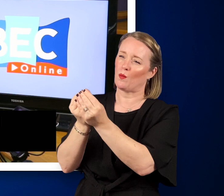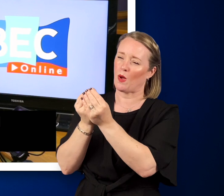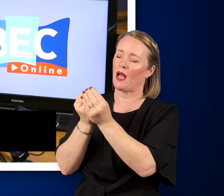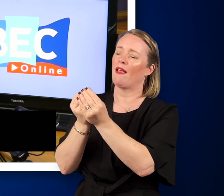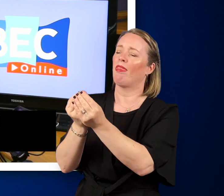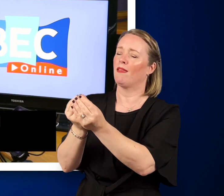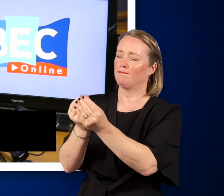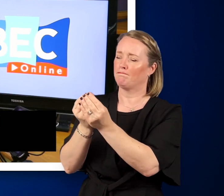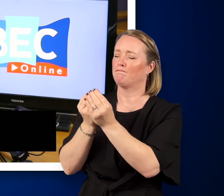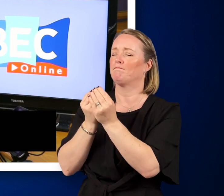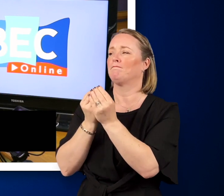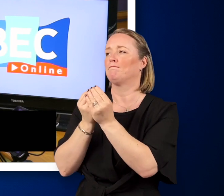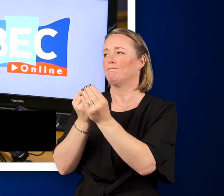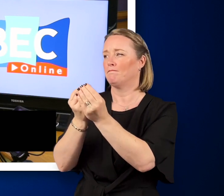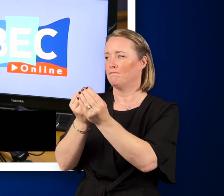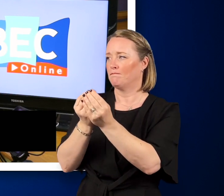be found,